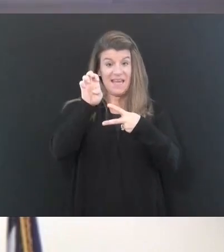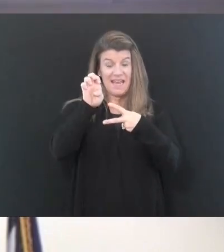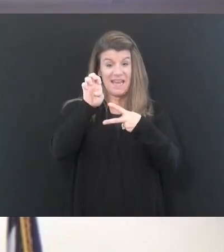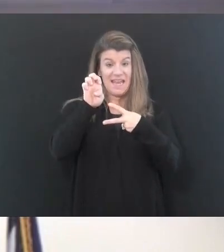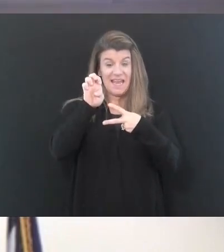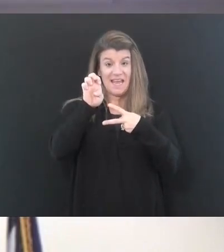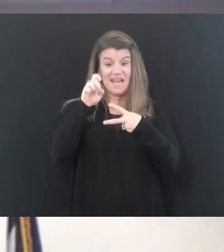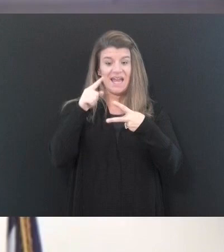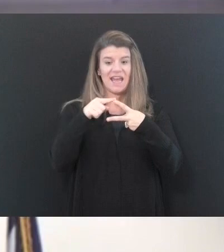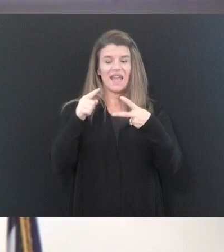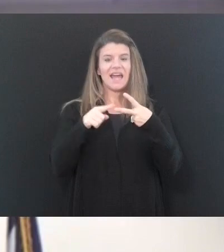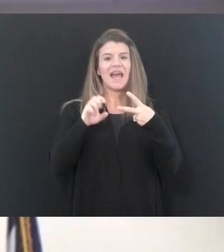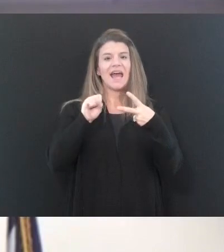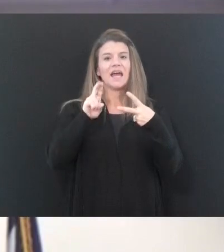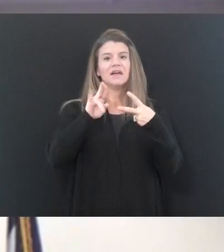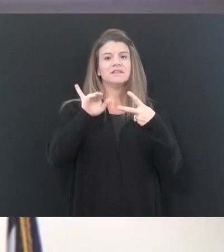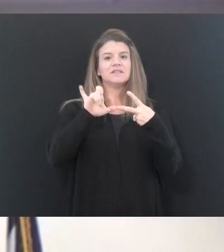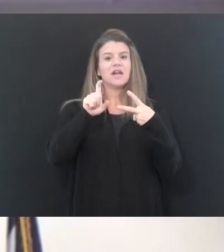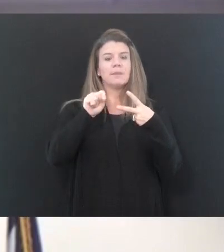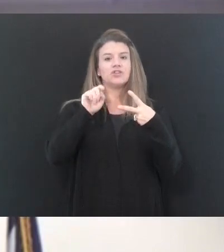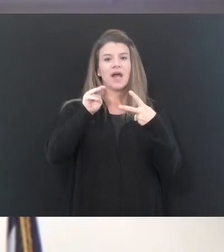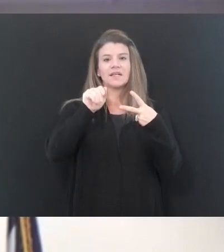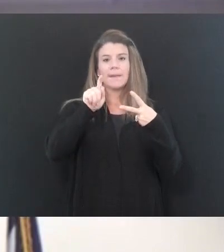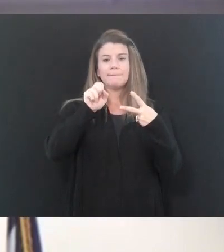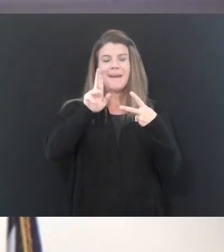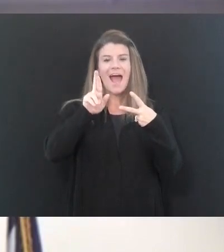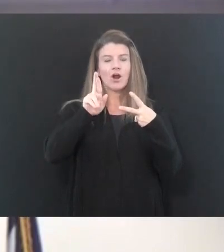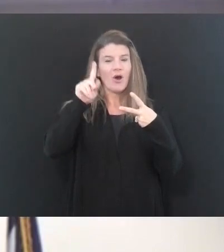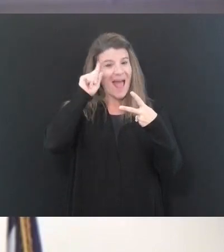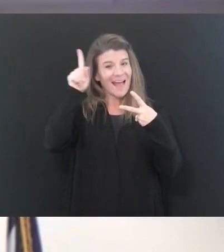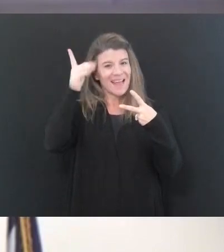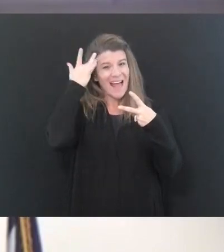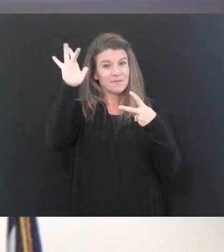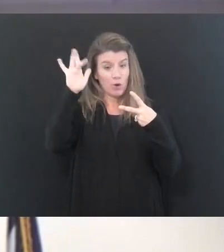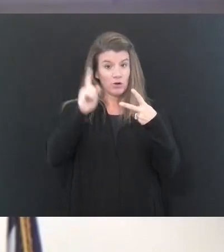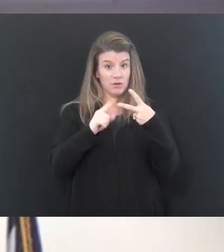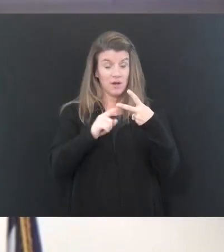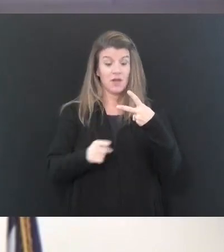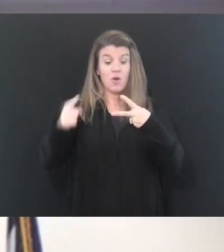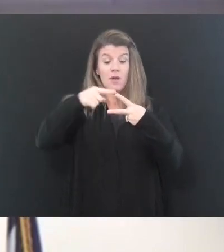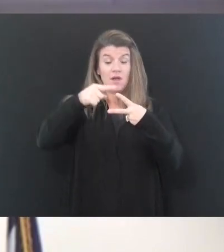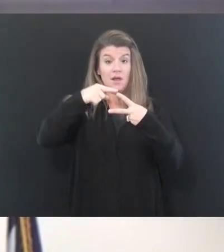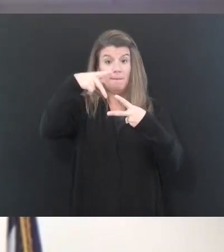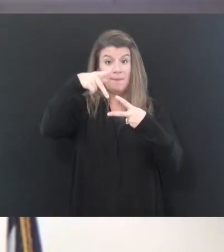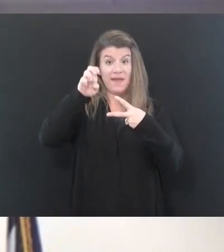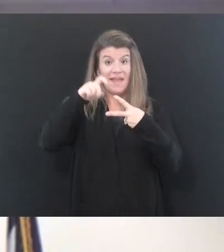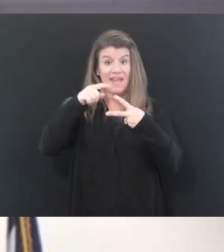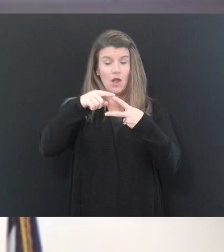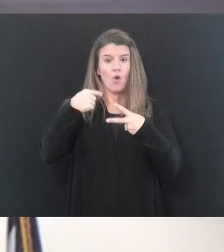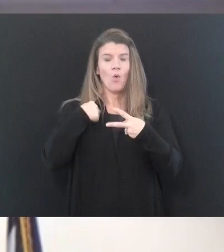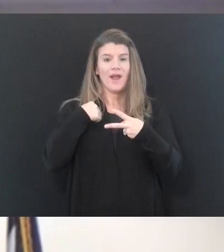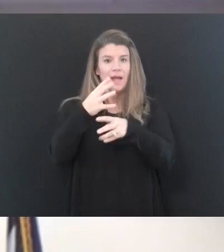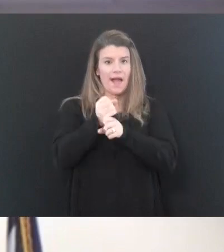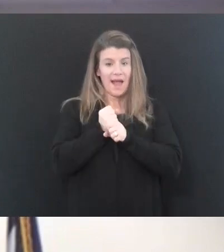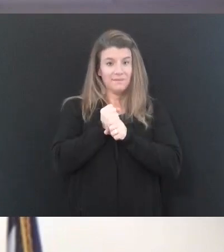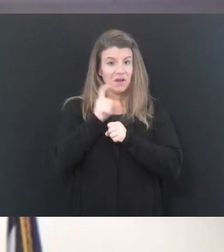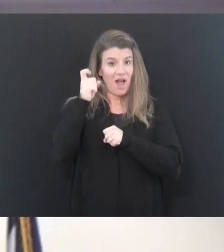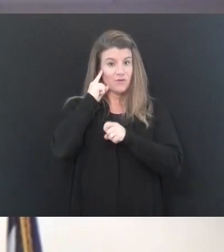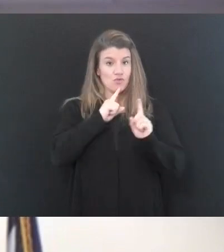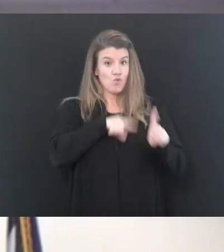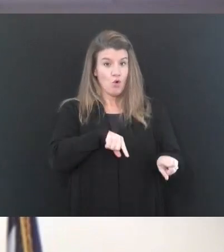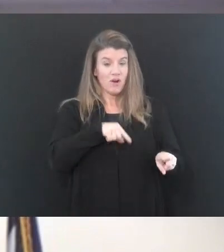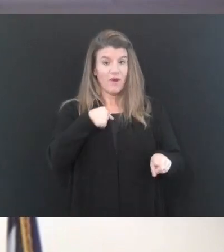and subject matter expertise and technical support. Under PPE, the National Guard has the lead from the governor to continue to support